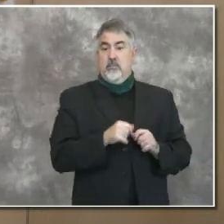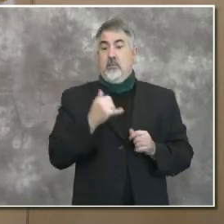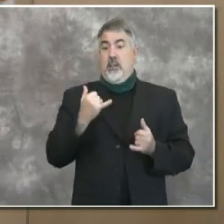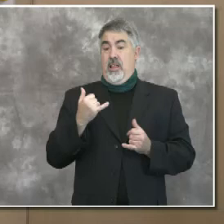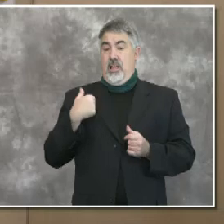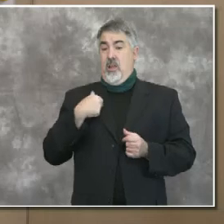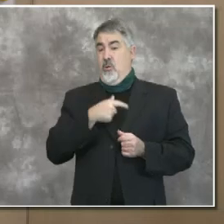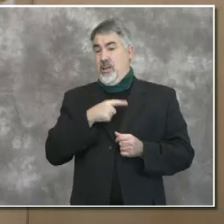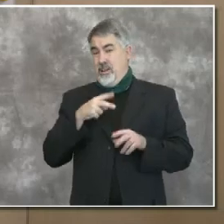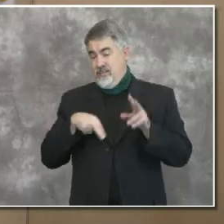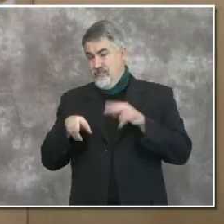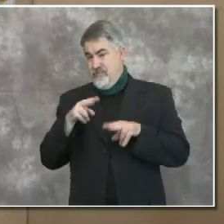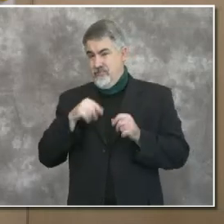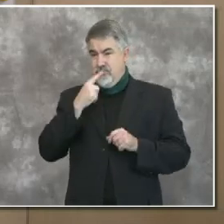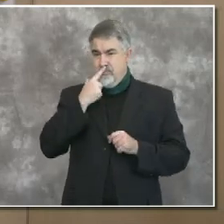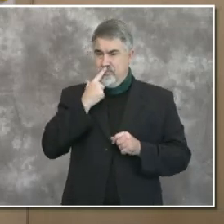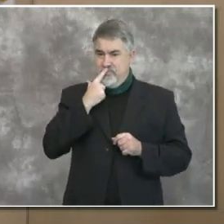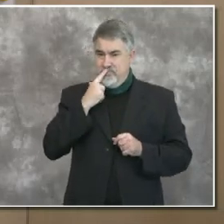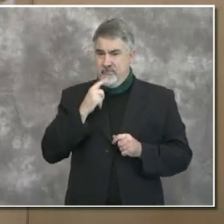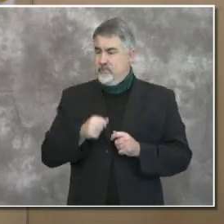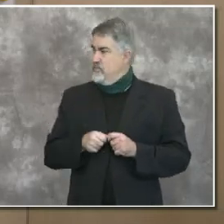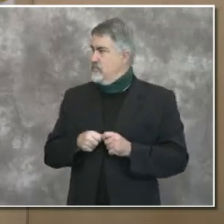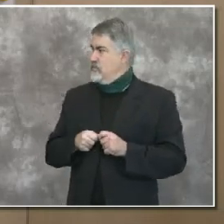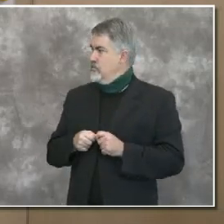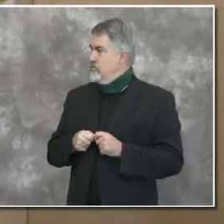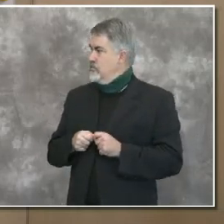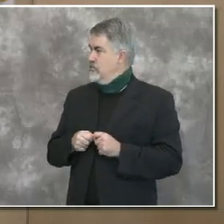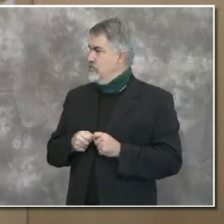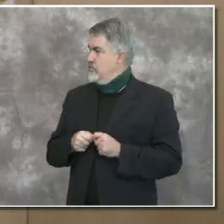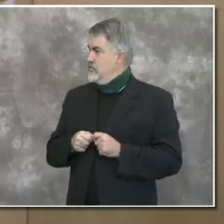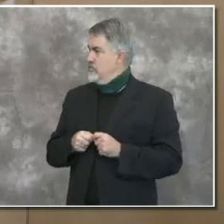expanding that, and even with the